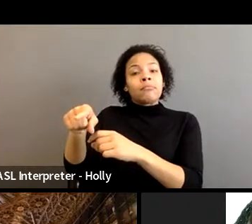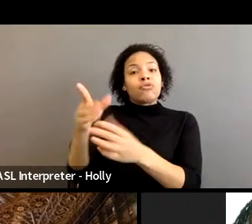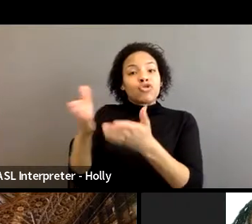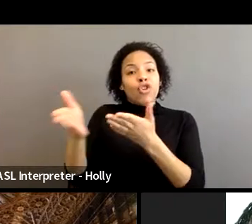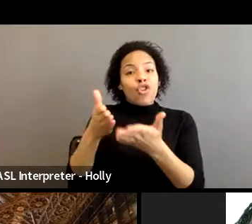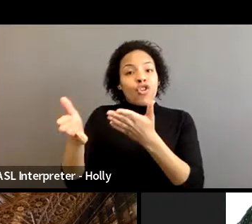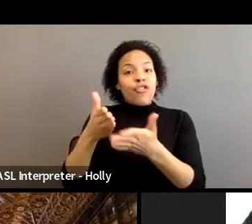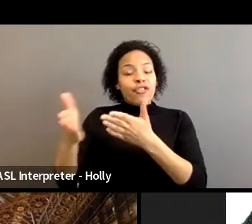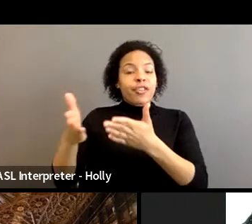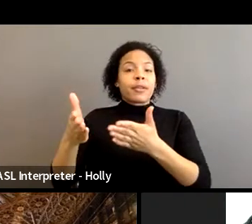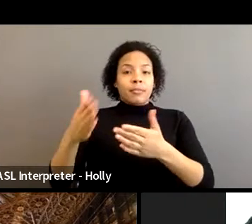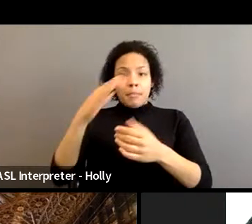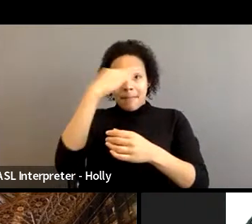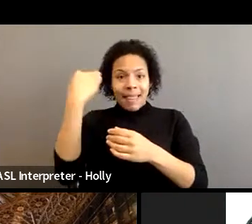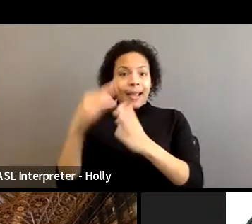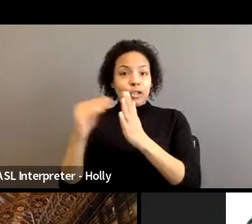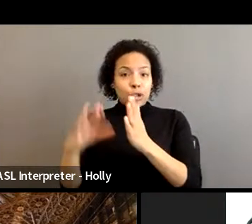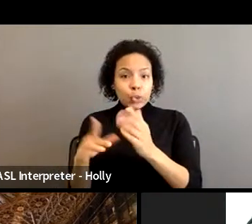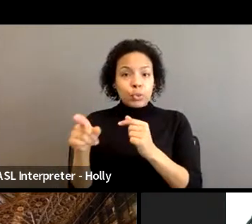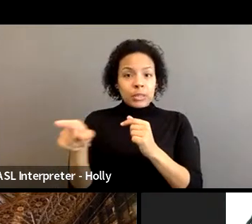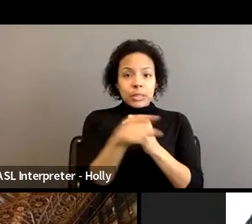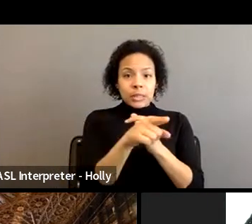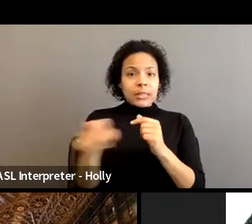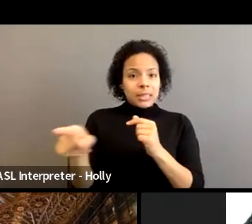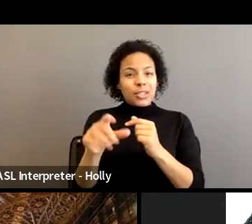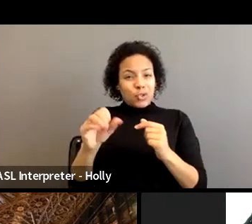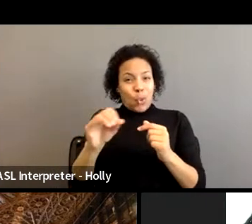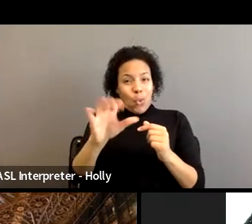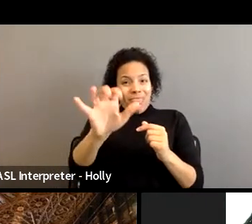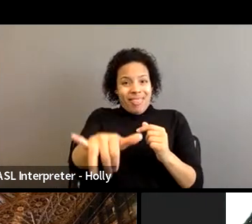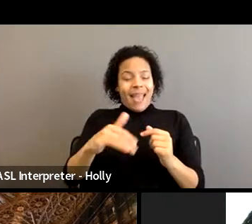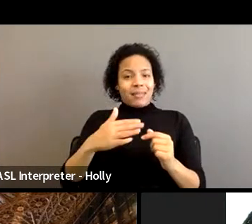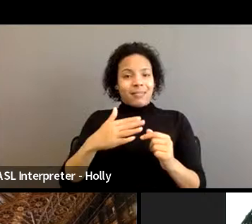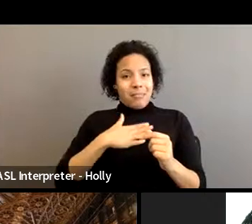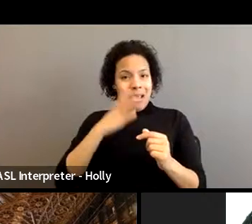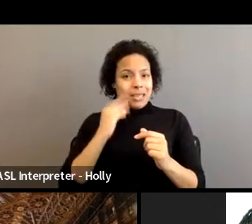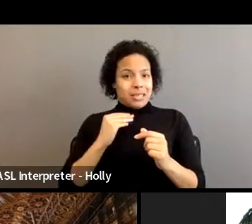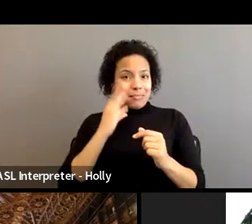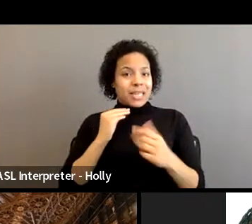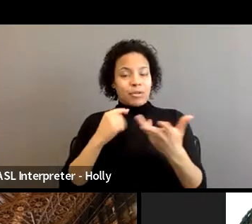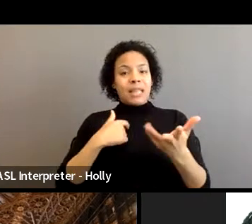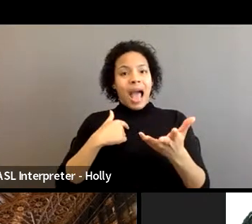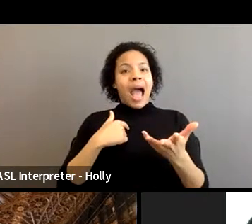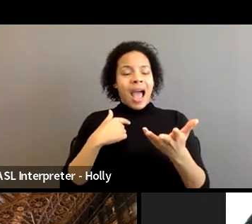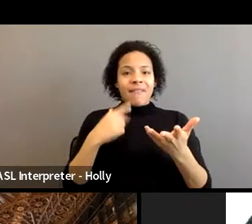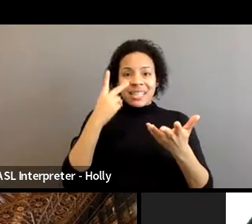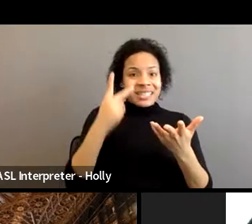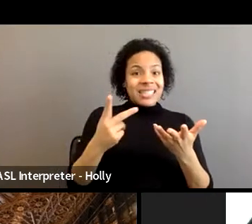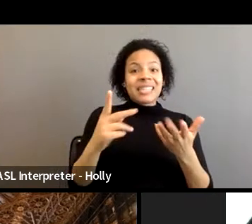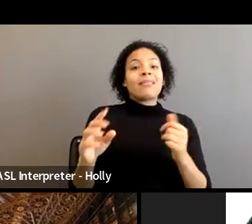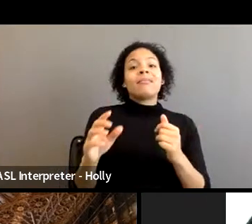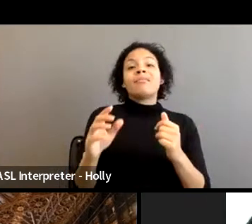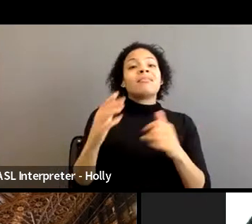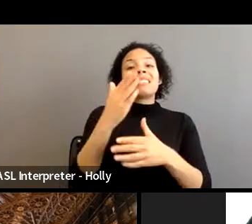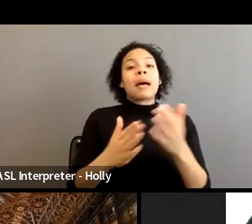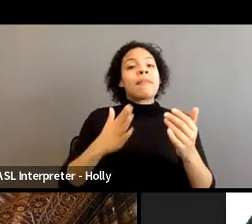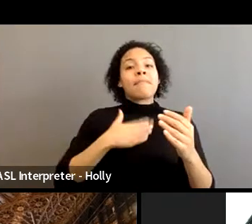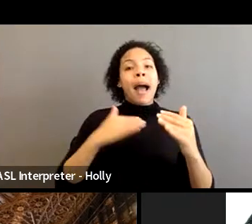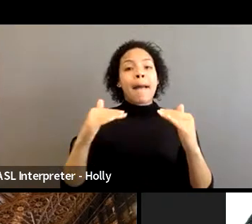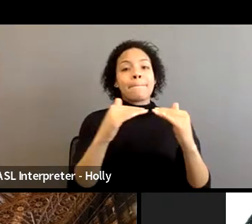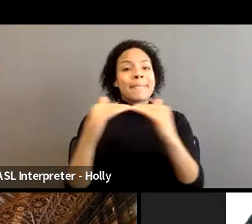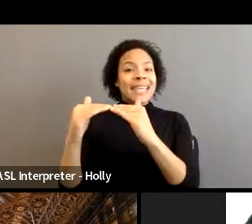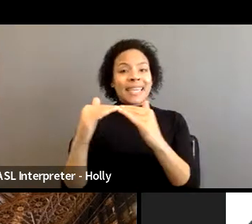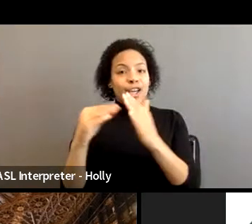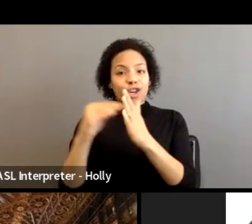that and being activated in that way, I've seen a lot of my peers who have gone on to work for organizations in the